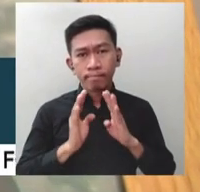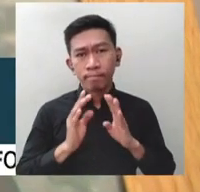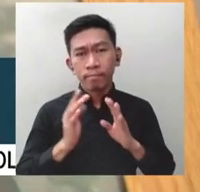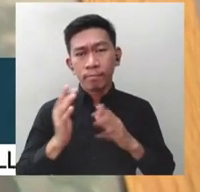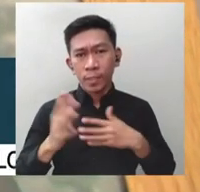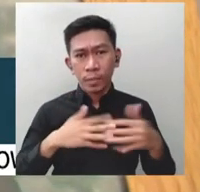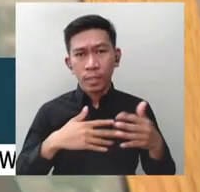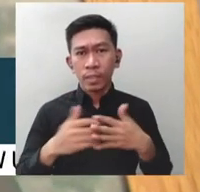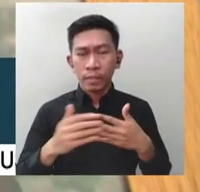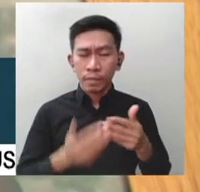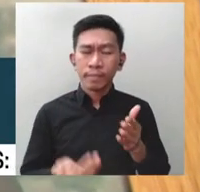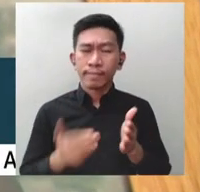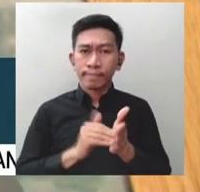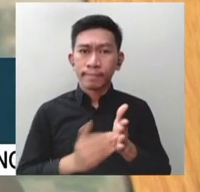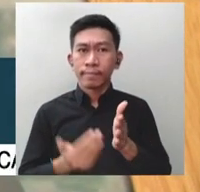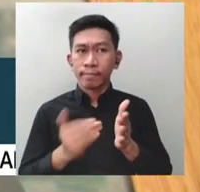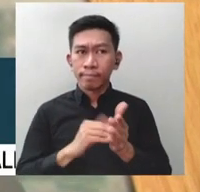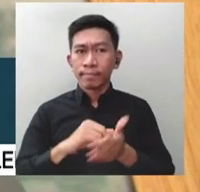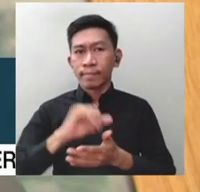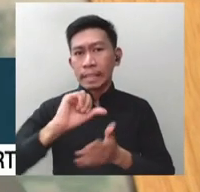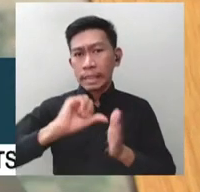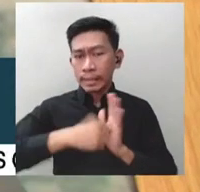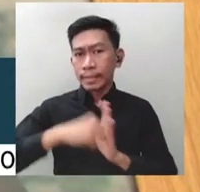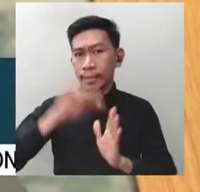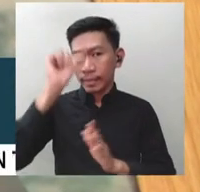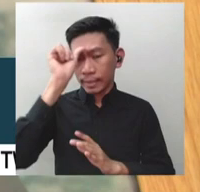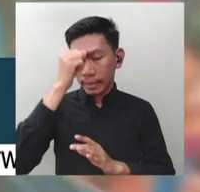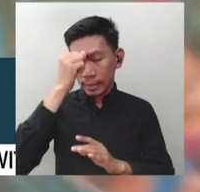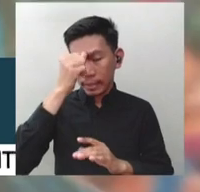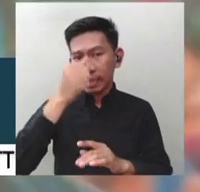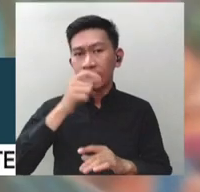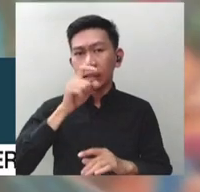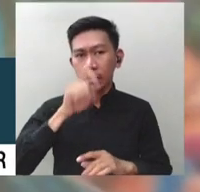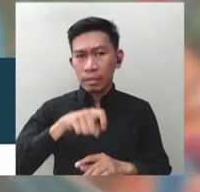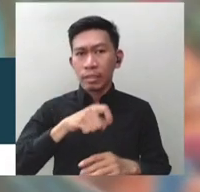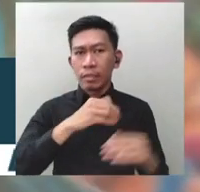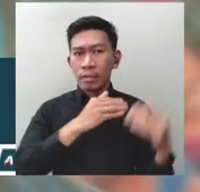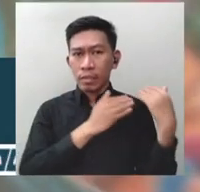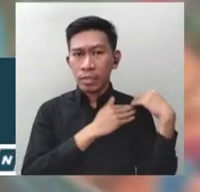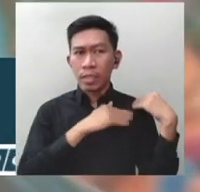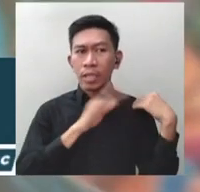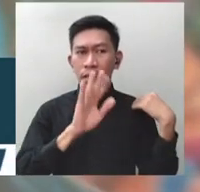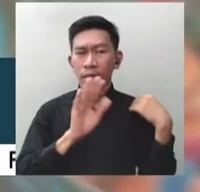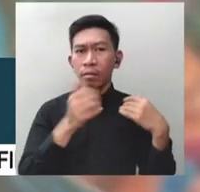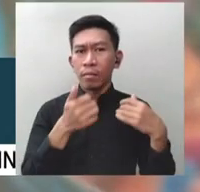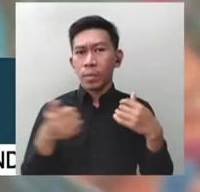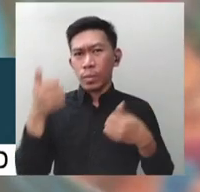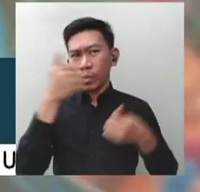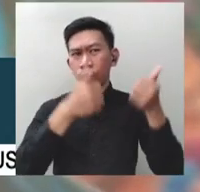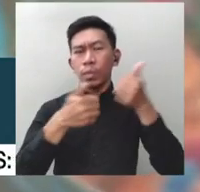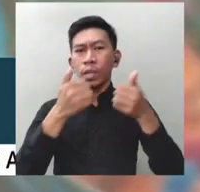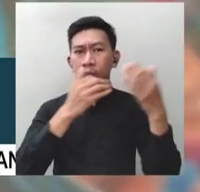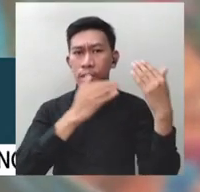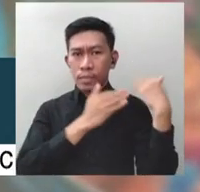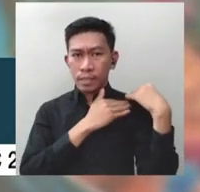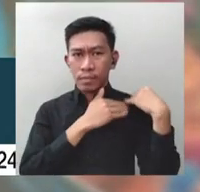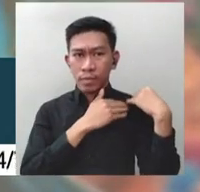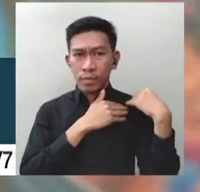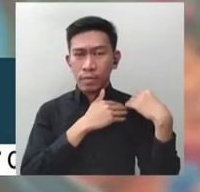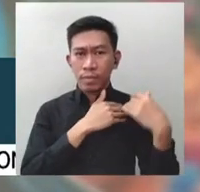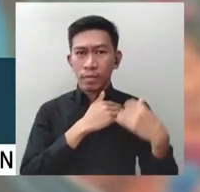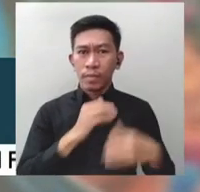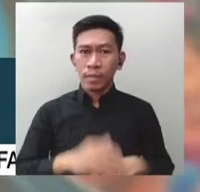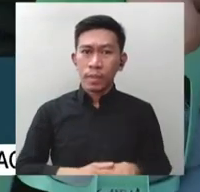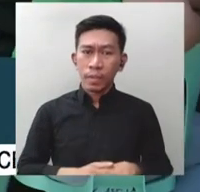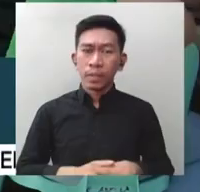limited reminders, and this is where the accountability of their team leaders will come in. That is why during the filing of the